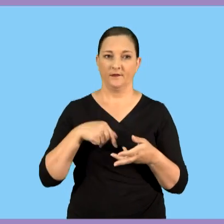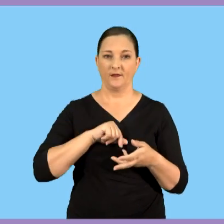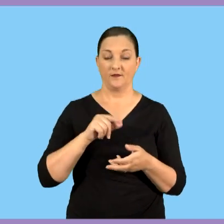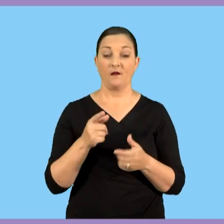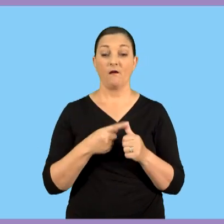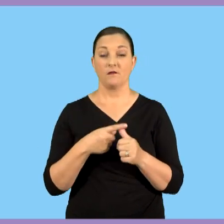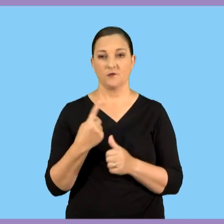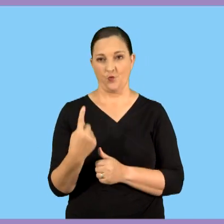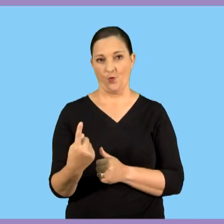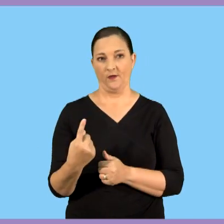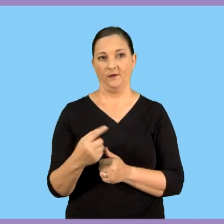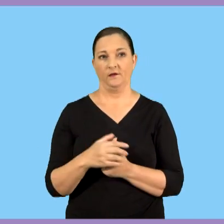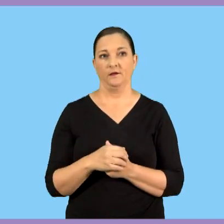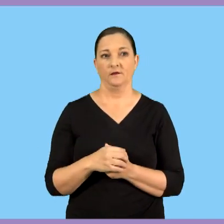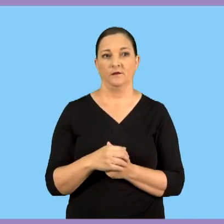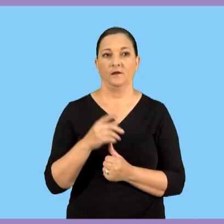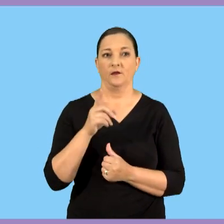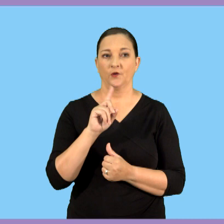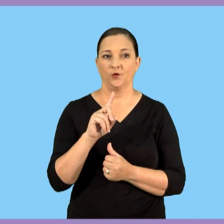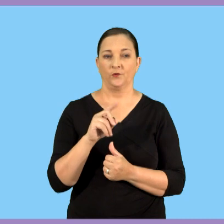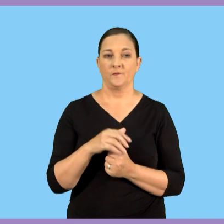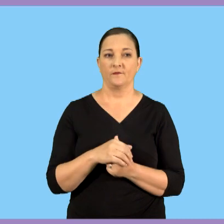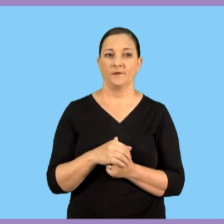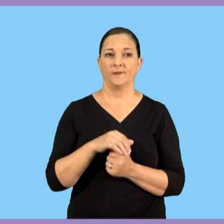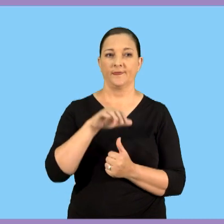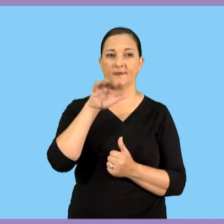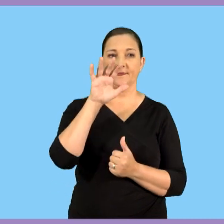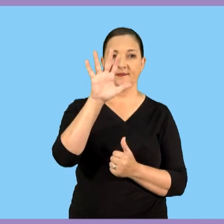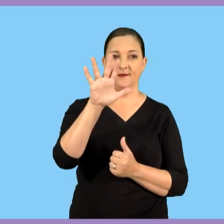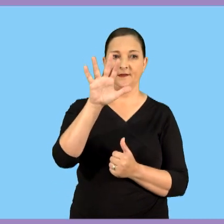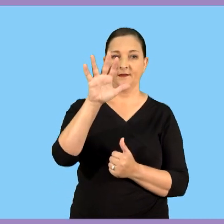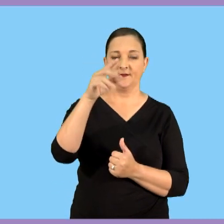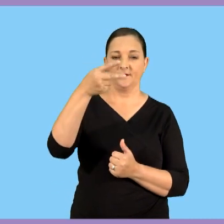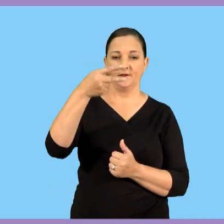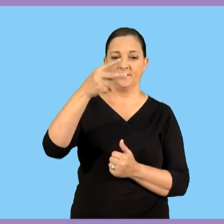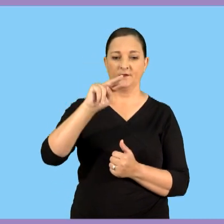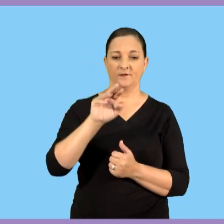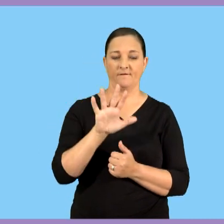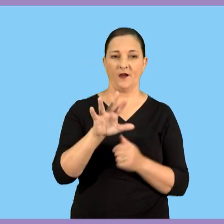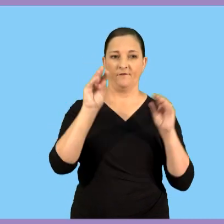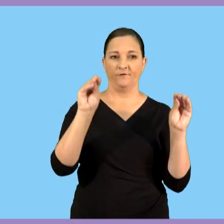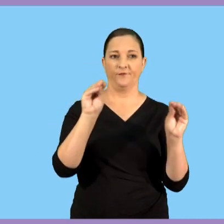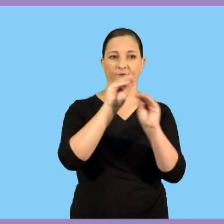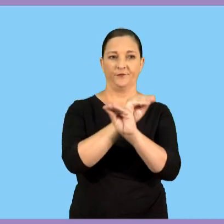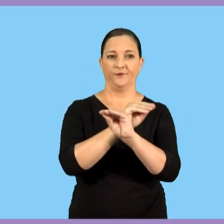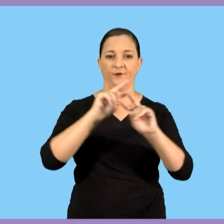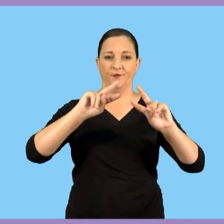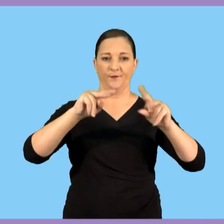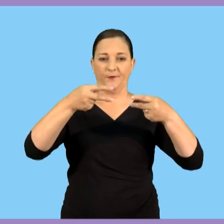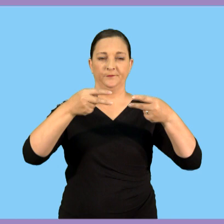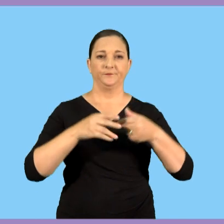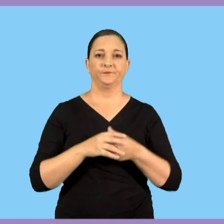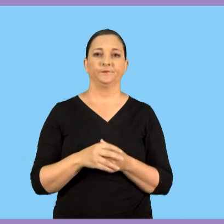us 1. And that number there is 8/5 because the reciprocal of